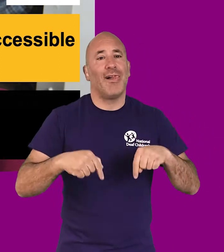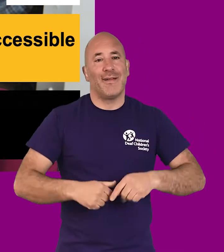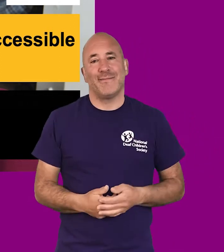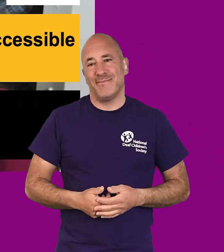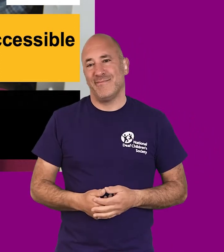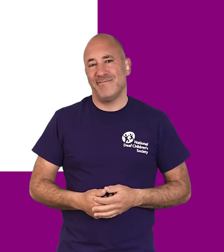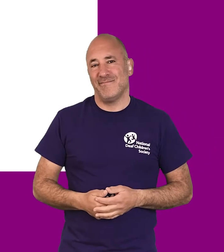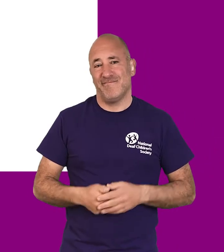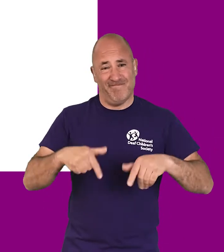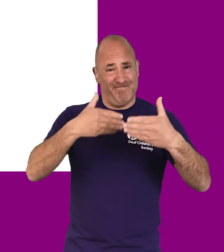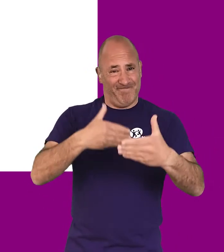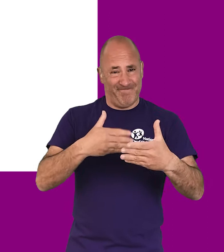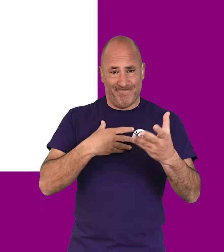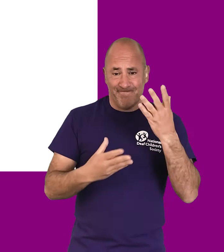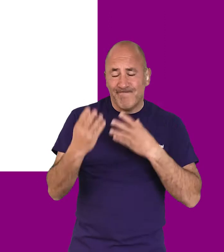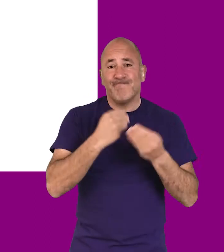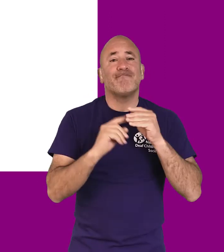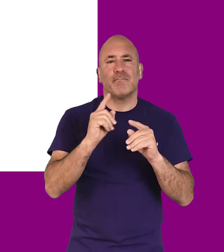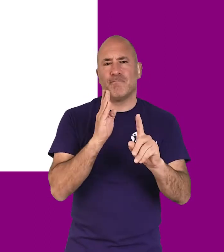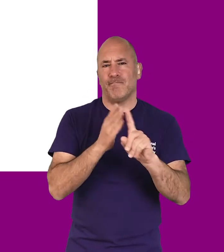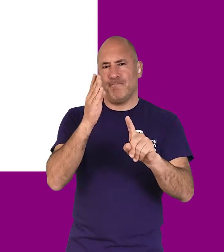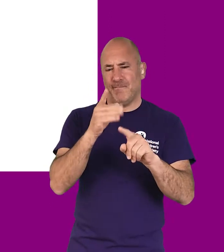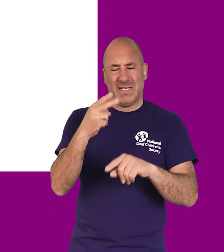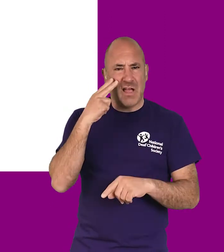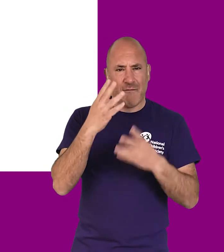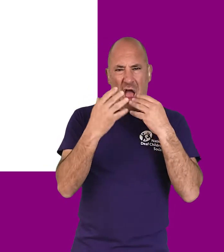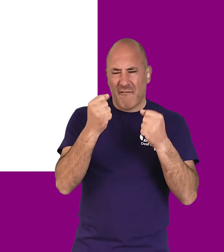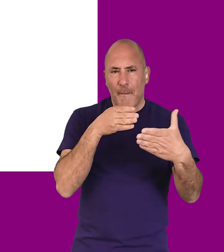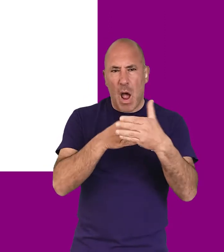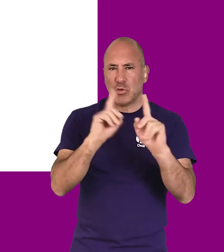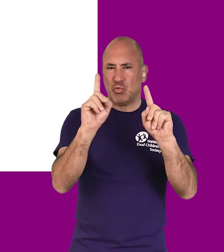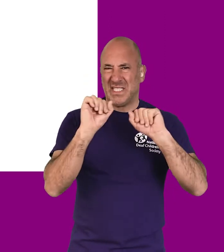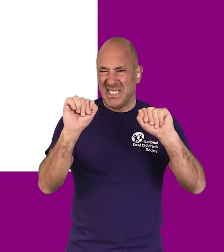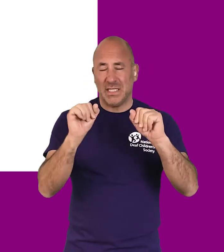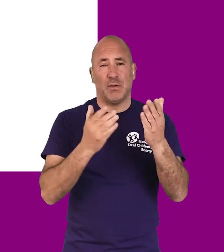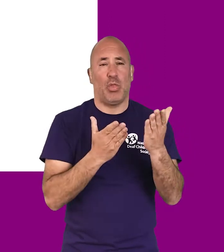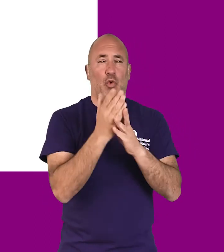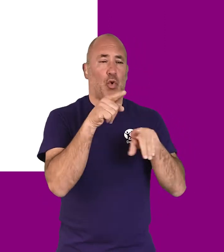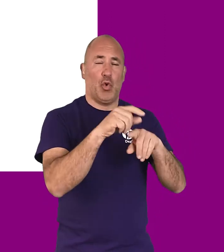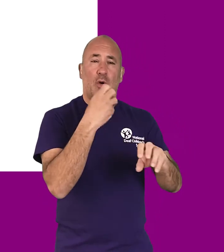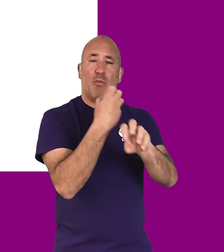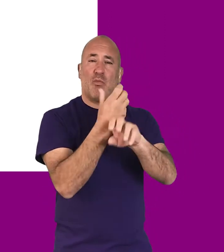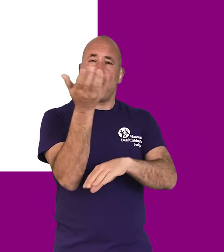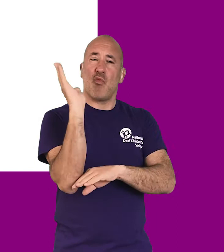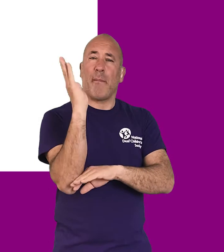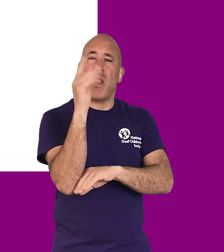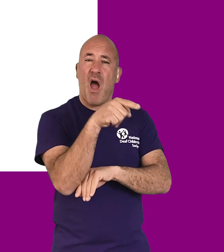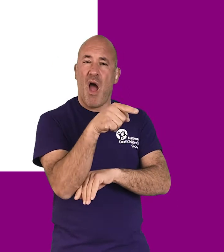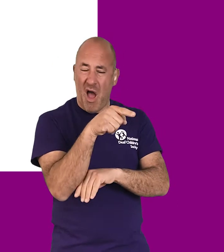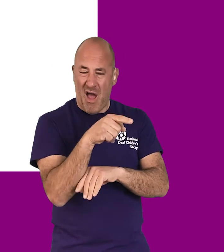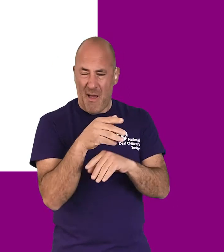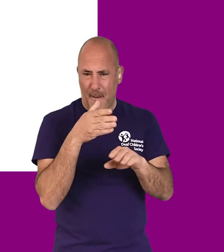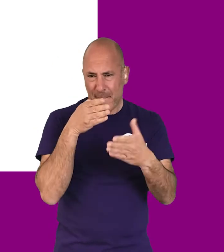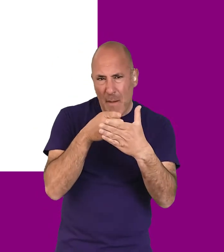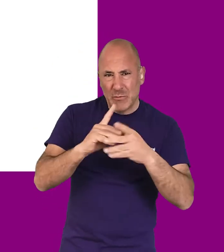the pandemic. In this session, we will start by identifying the barriers deaf learners can face in